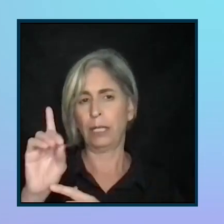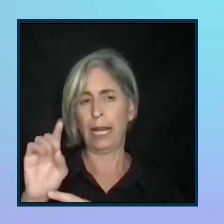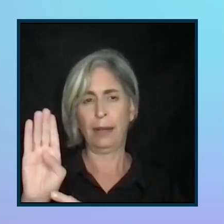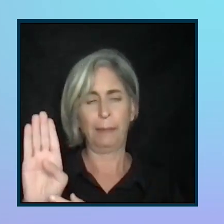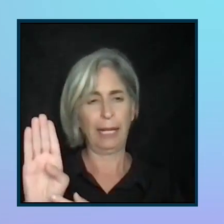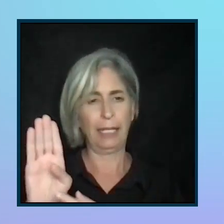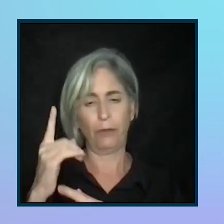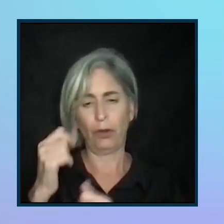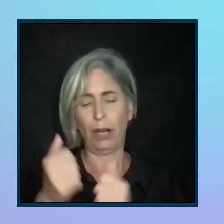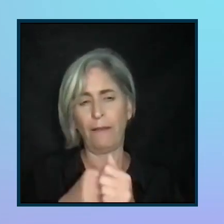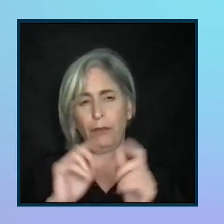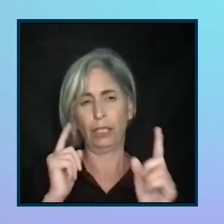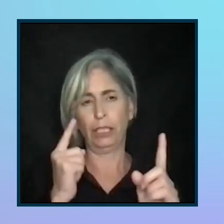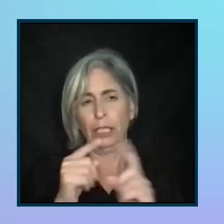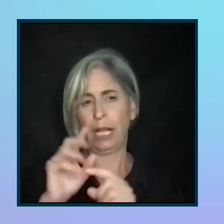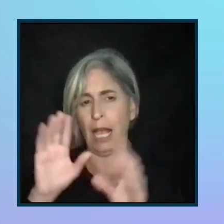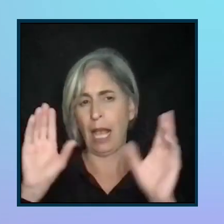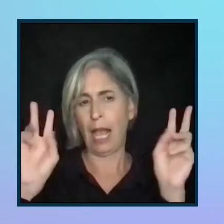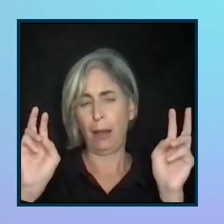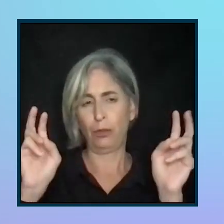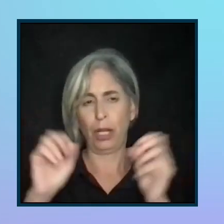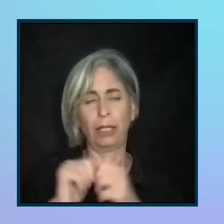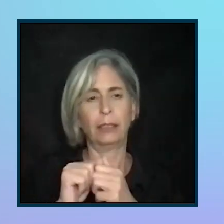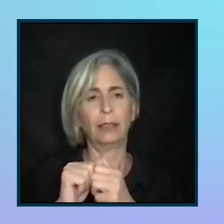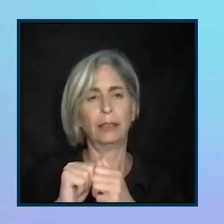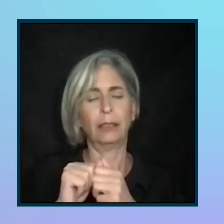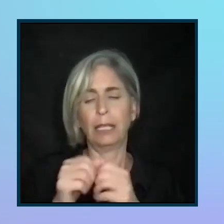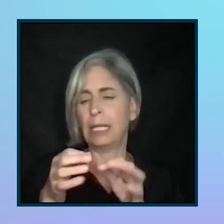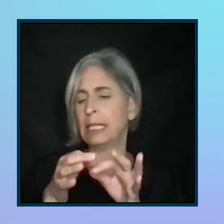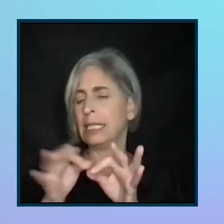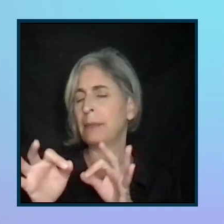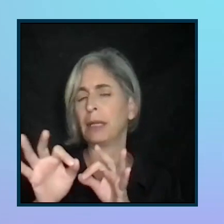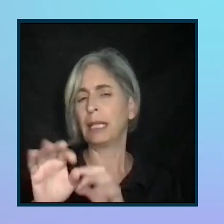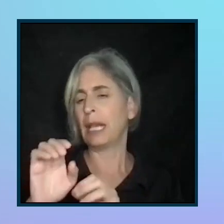those objects. Then from there, we can generate simply